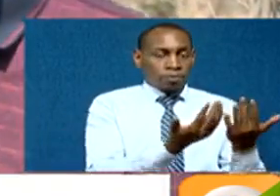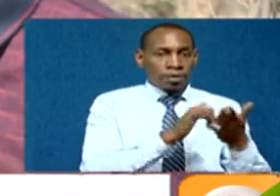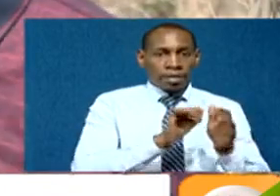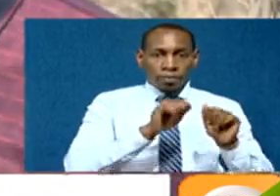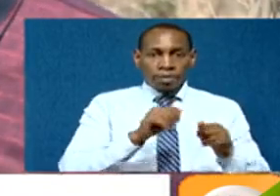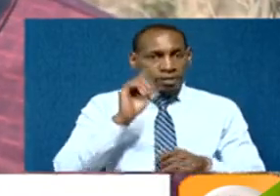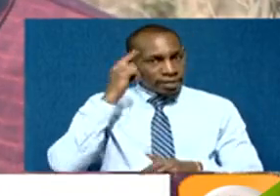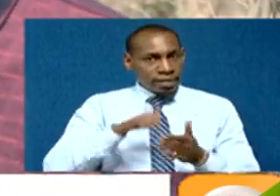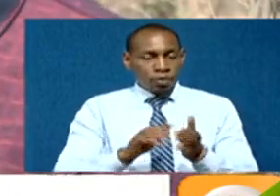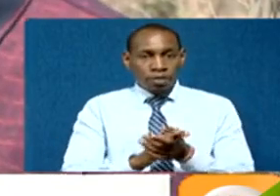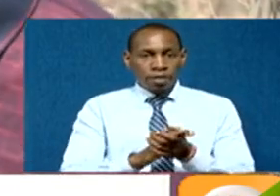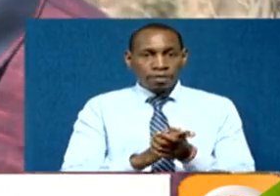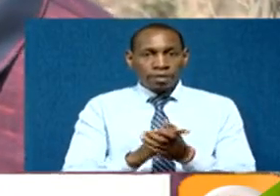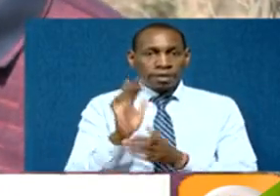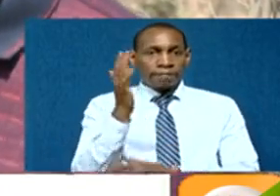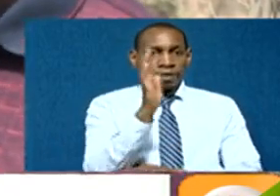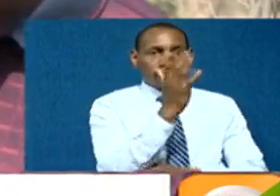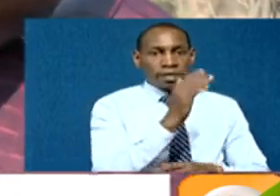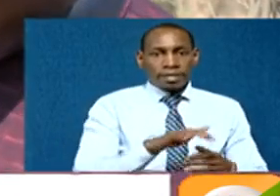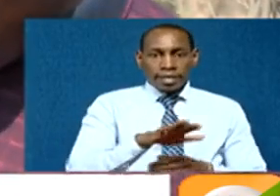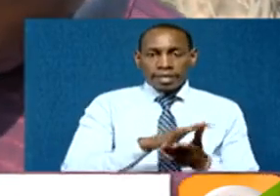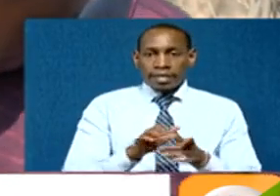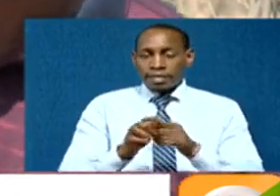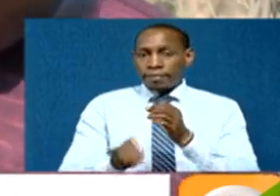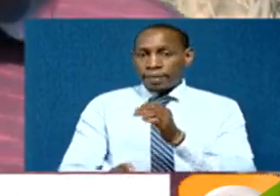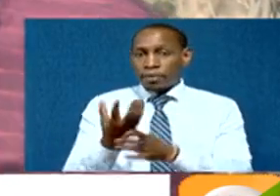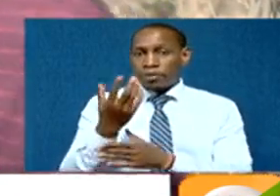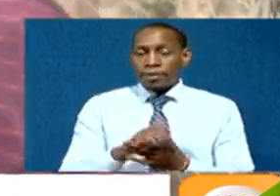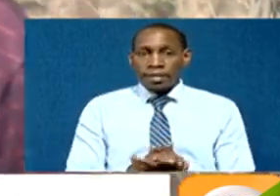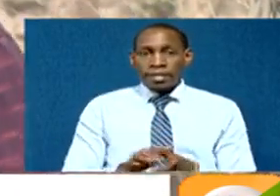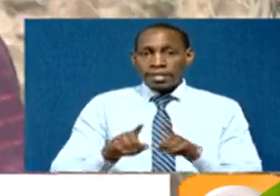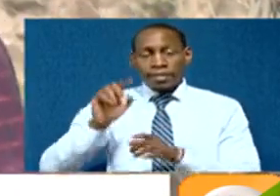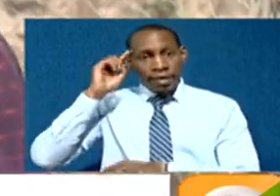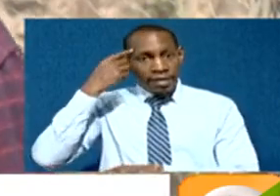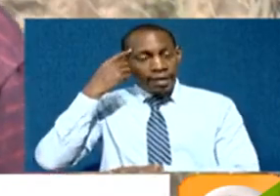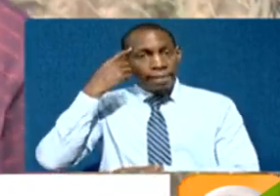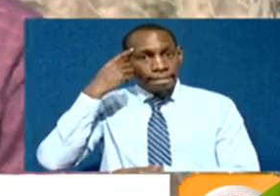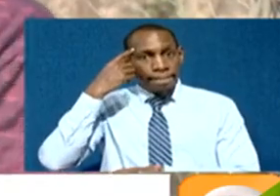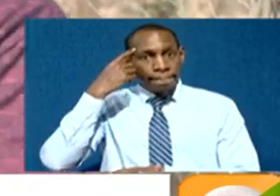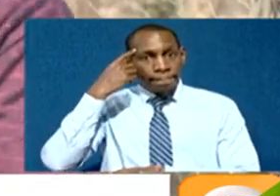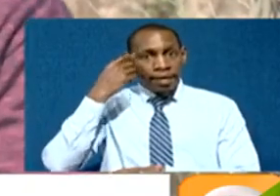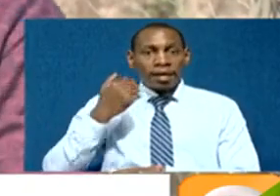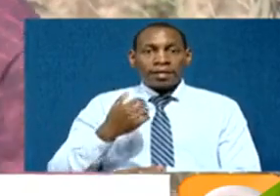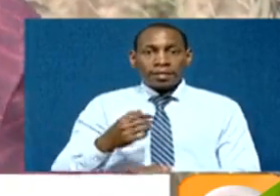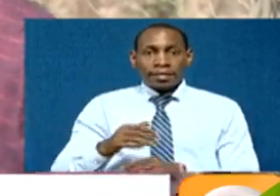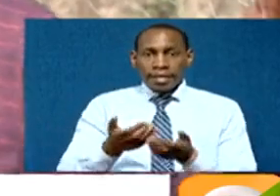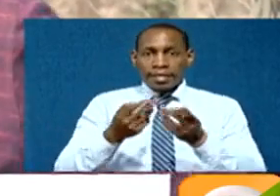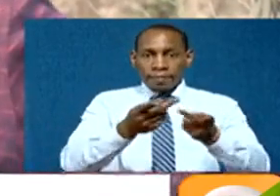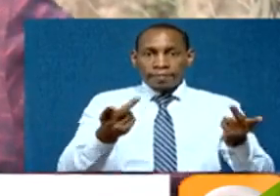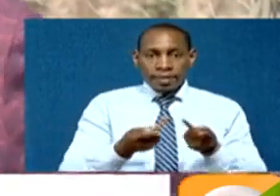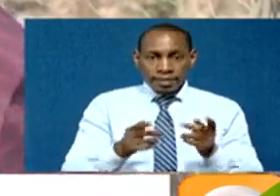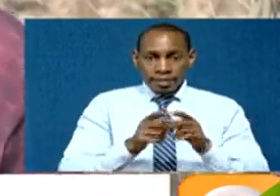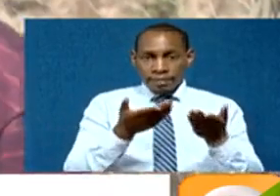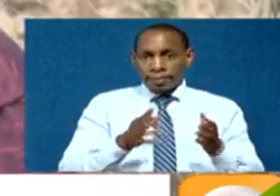it's in the psychologically, it's the bush. And they produced. So I think that's why I was looking for a place like this, where I can